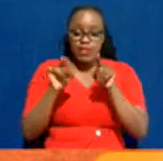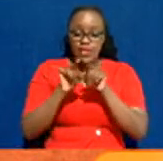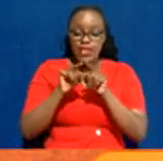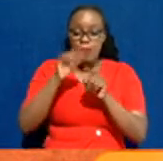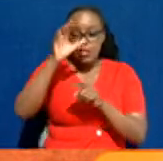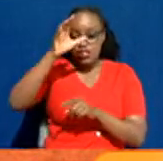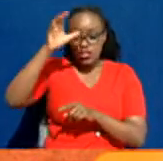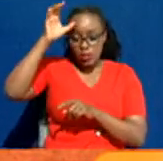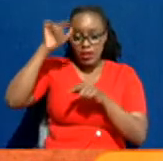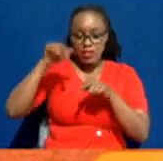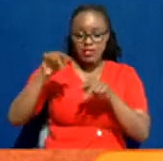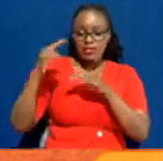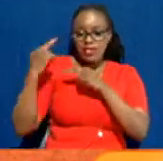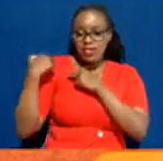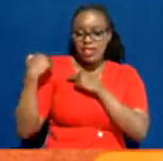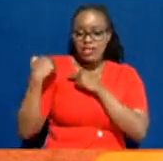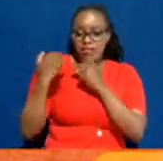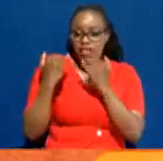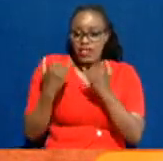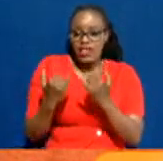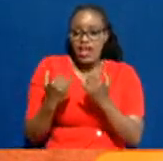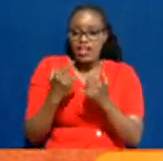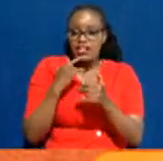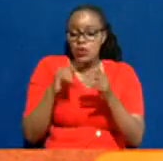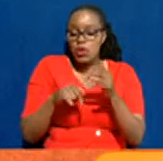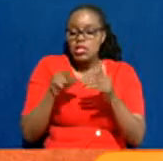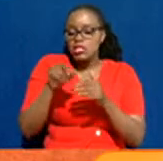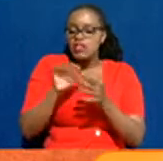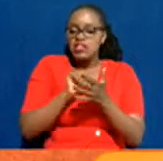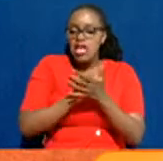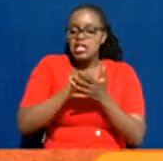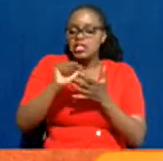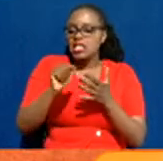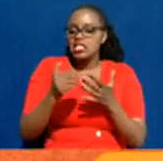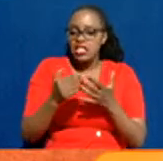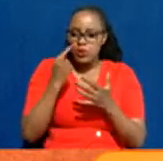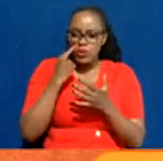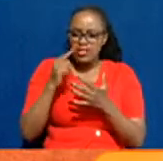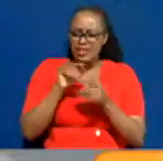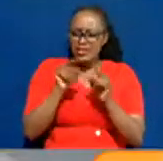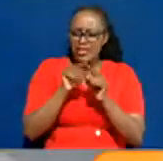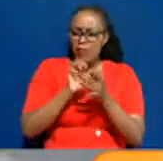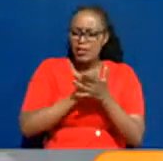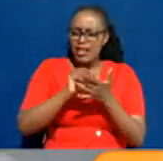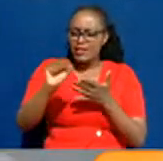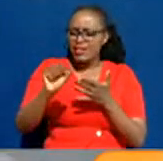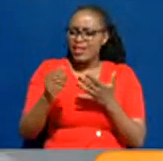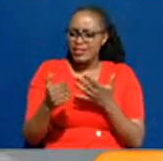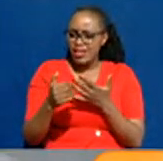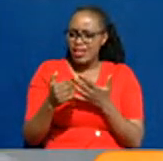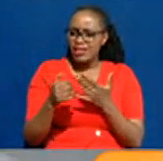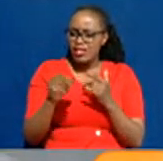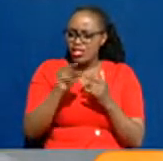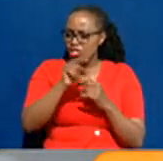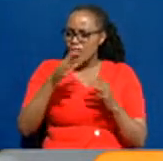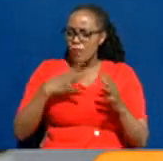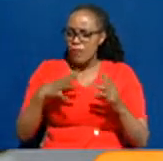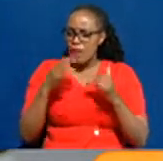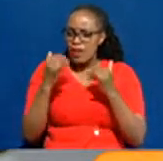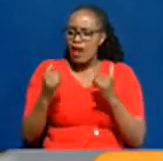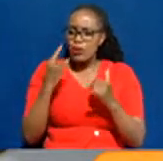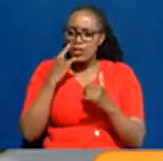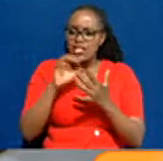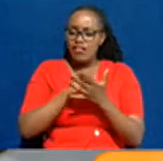Chebukati that you now think is a saint. Your words. Okay. No, the same Chebukati that you now think is a